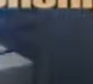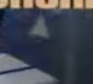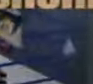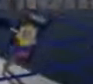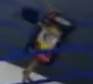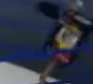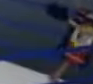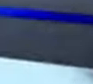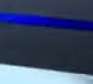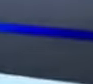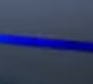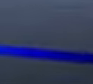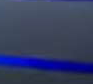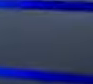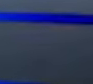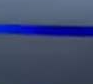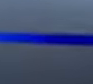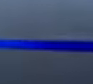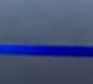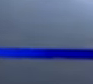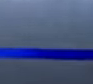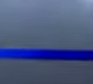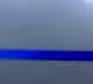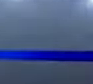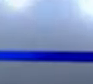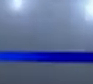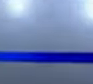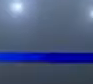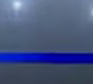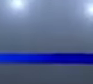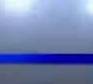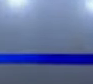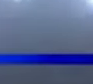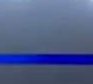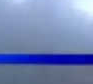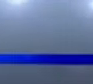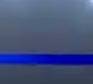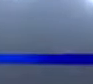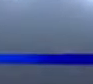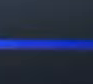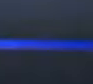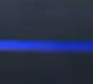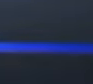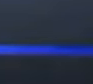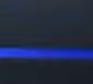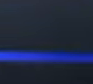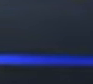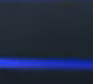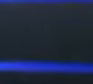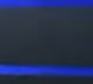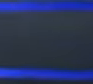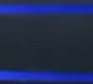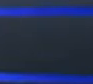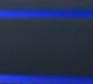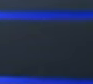Ladies and gentlemen, welcome to the Pain Arena. Introducing on the right corner, Mr. Action, the reigning heavyweight champion in the ring against... Guinness